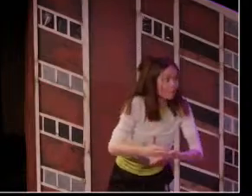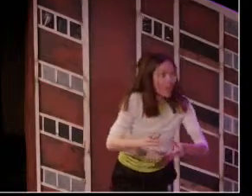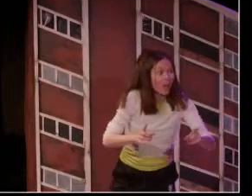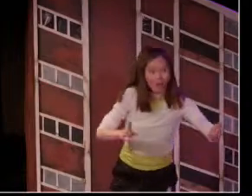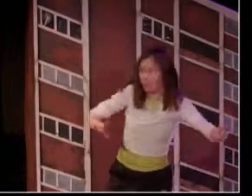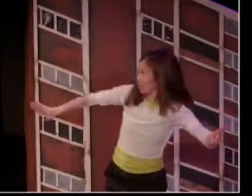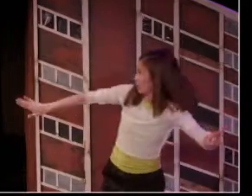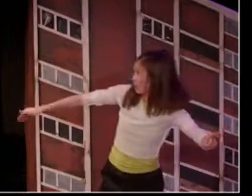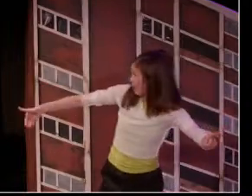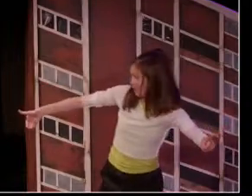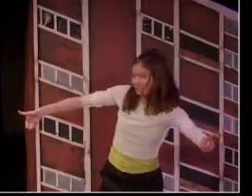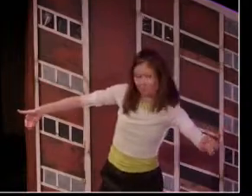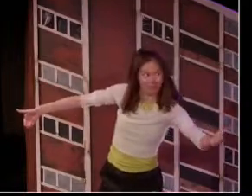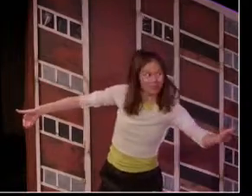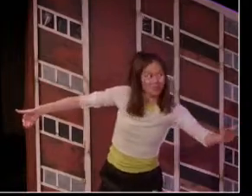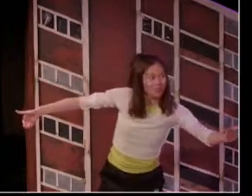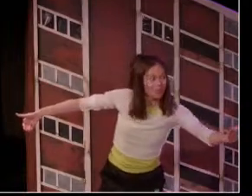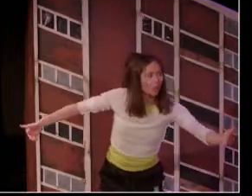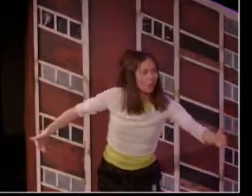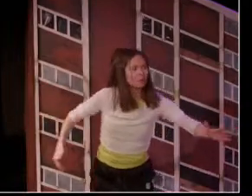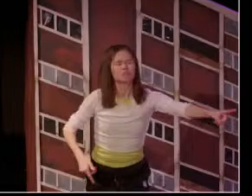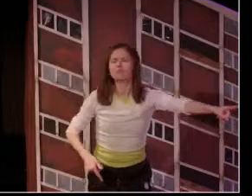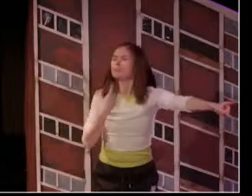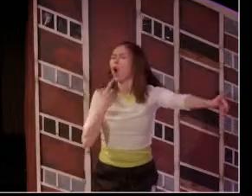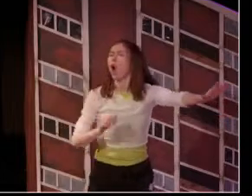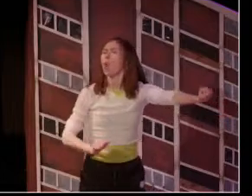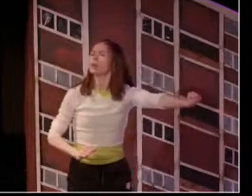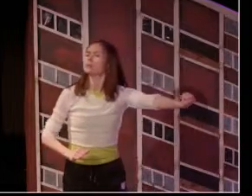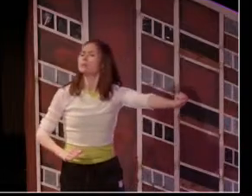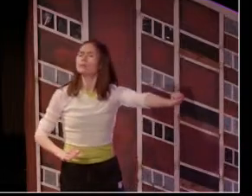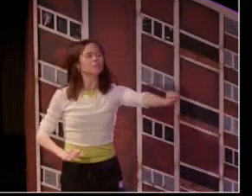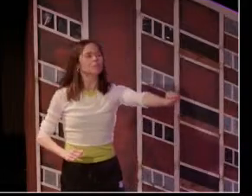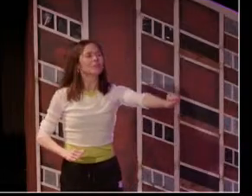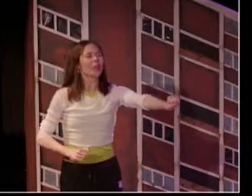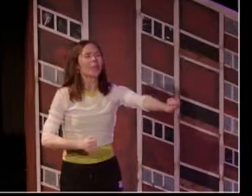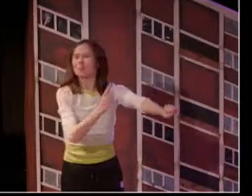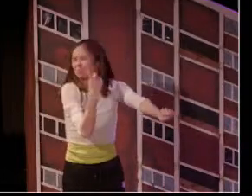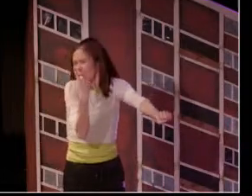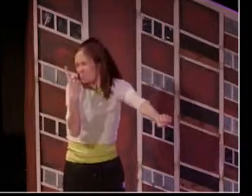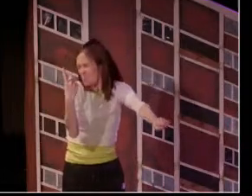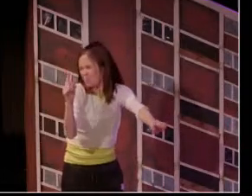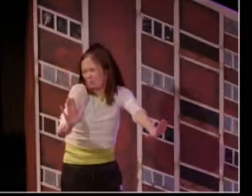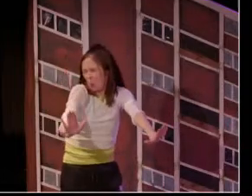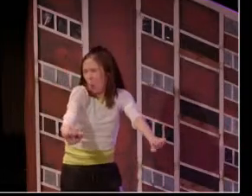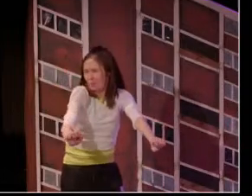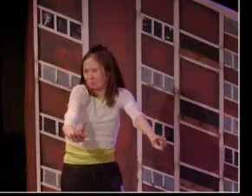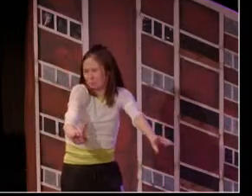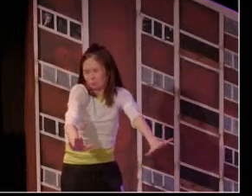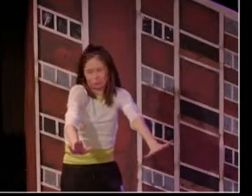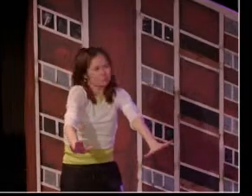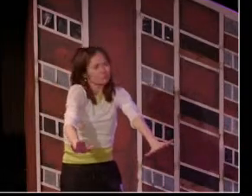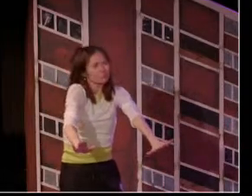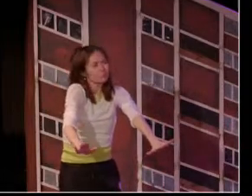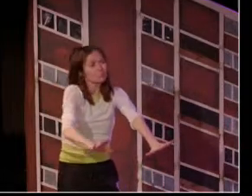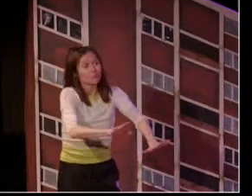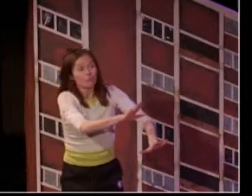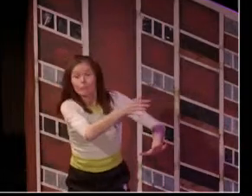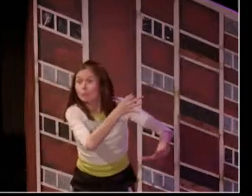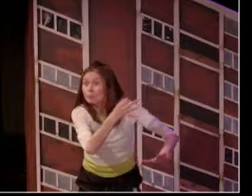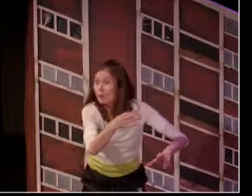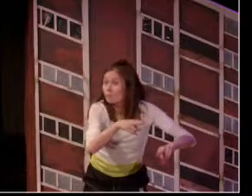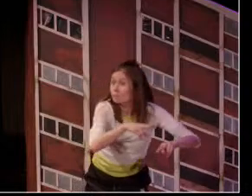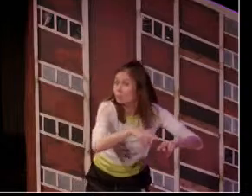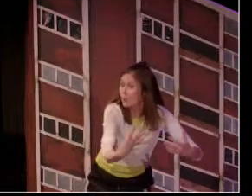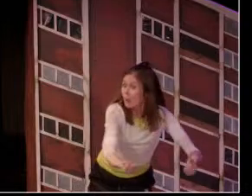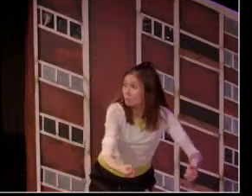and daughter yours. Wait, friend, a moment, please. Have you father or